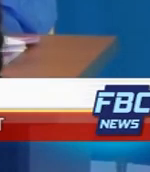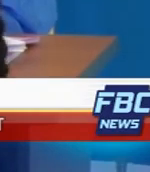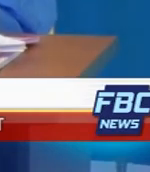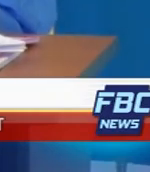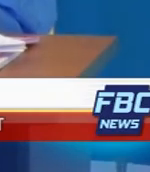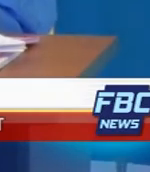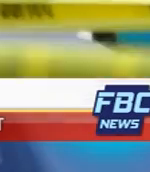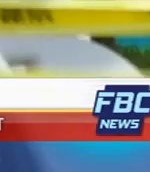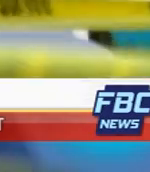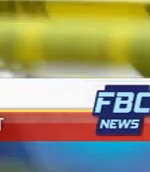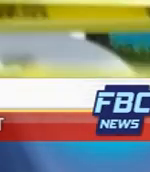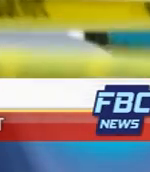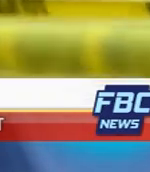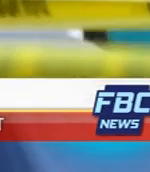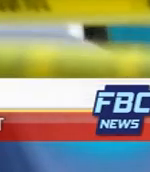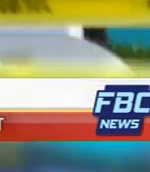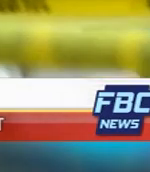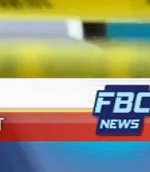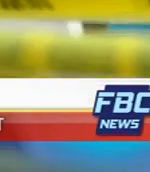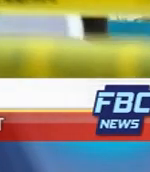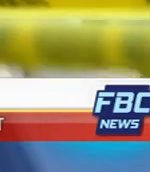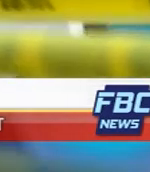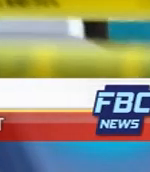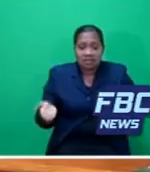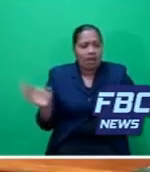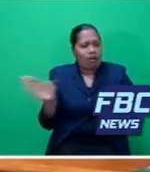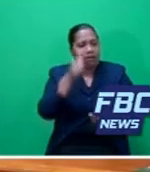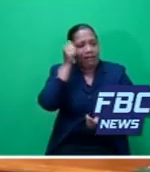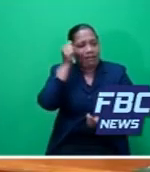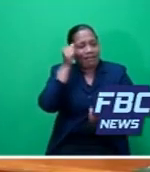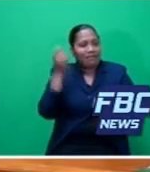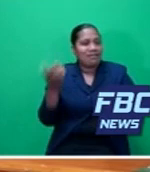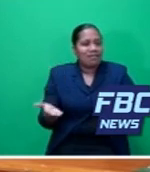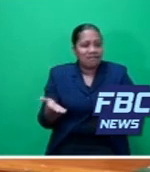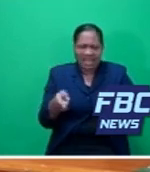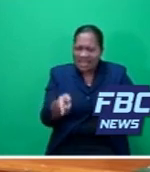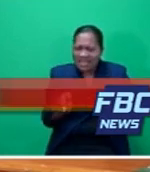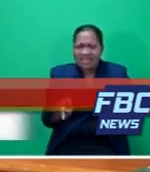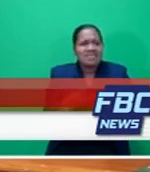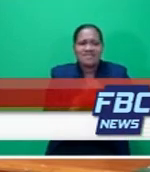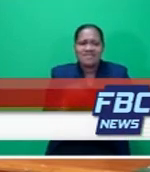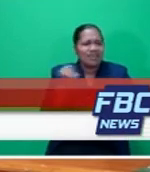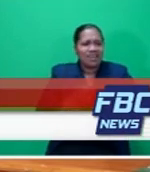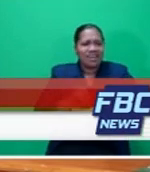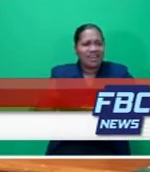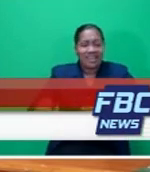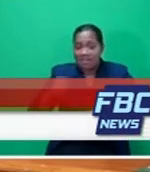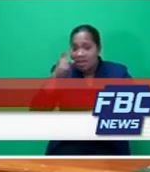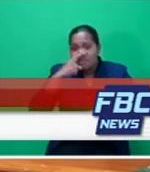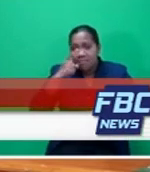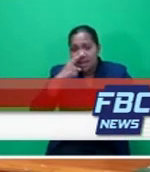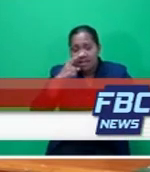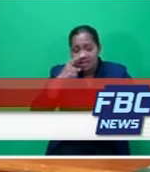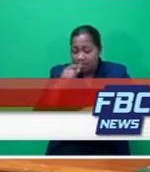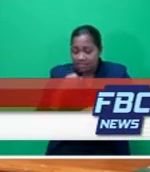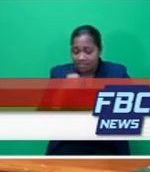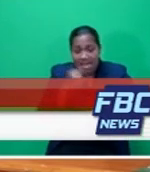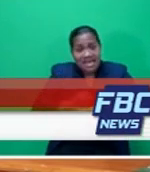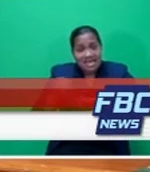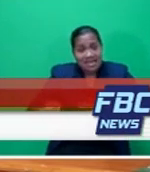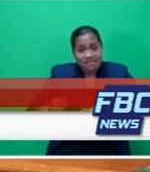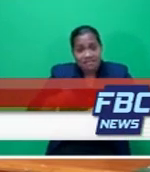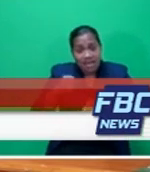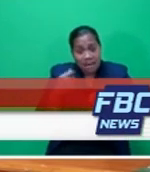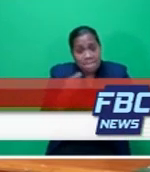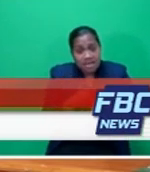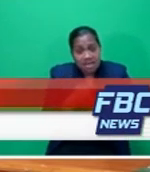that Professor Prasad is misleading Parliament. This is not government money. This is the people's own money. The unions